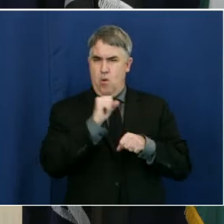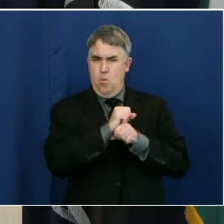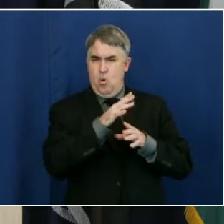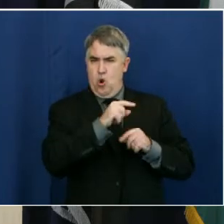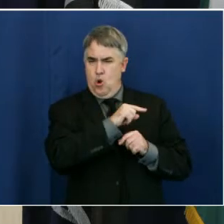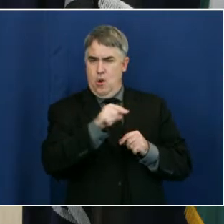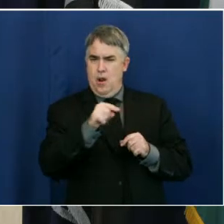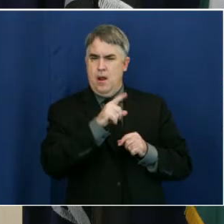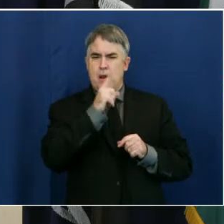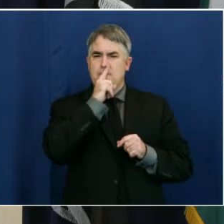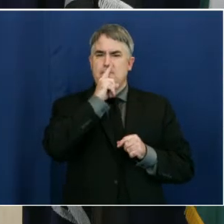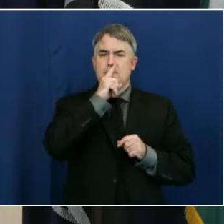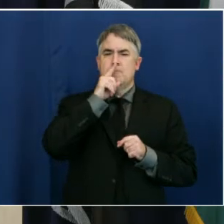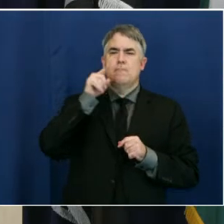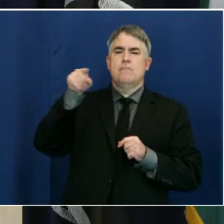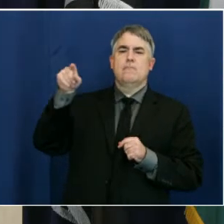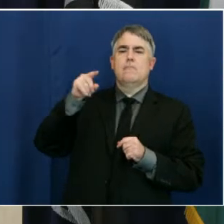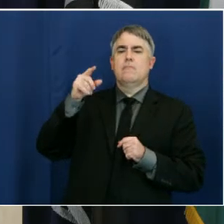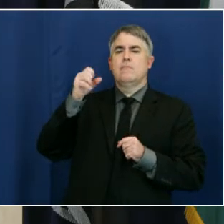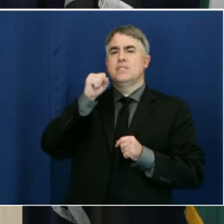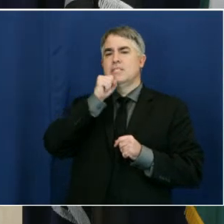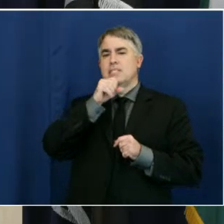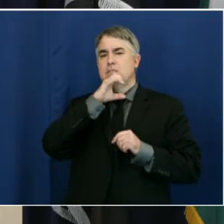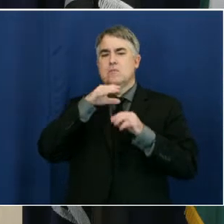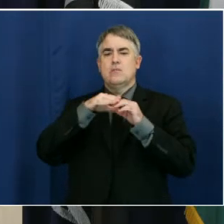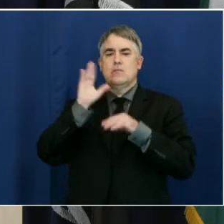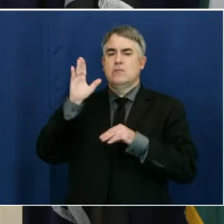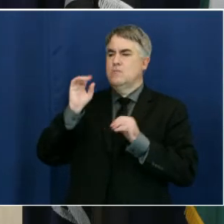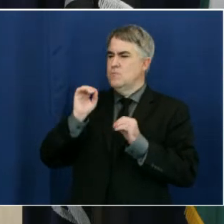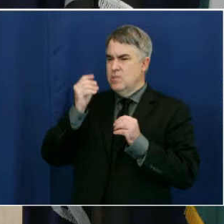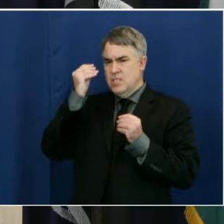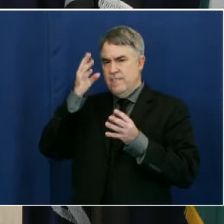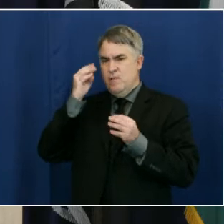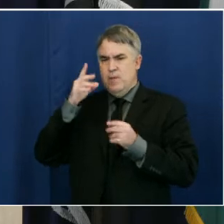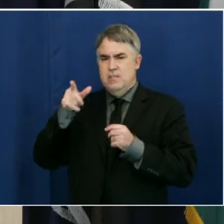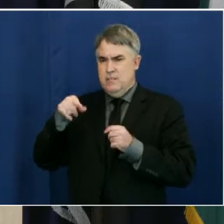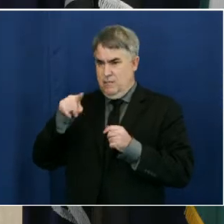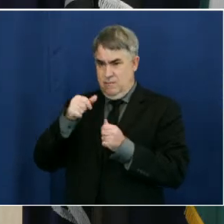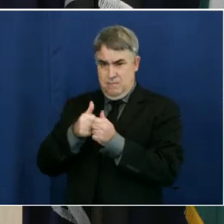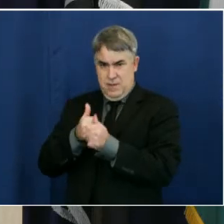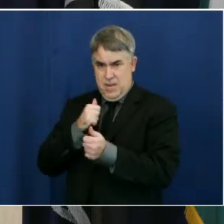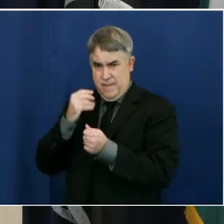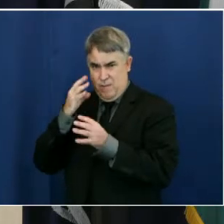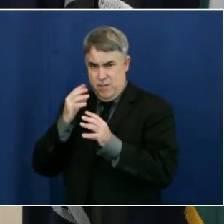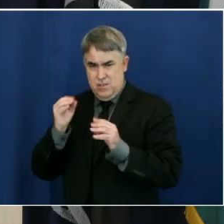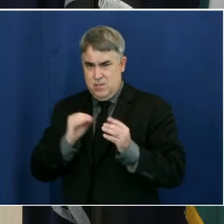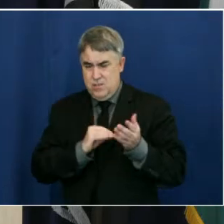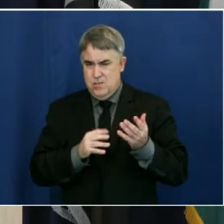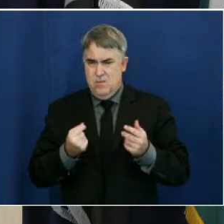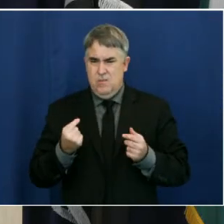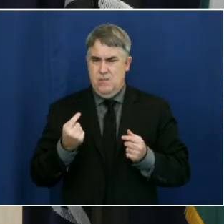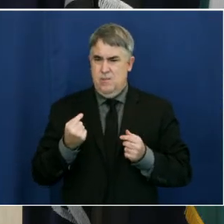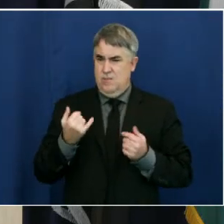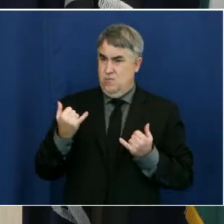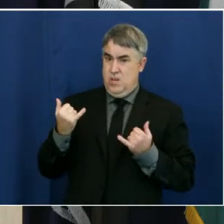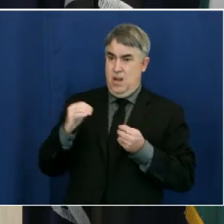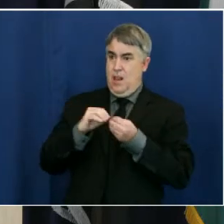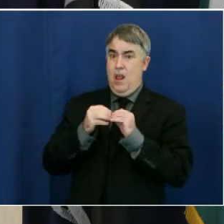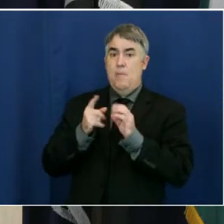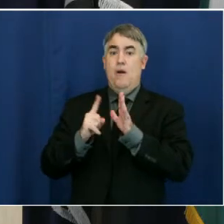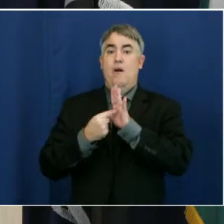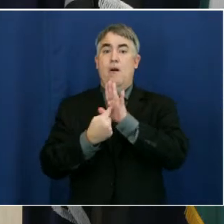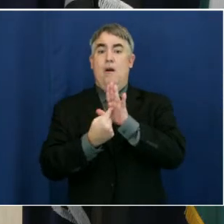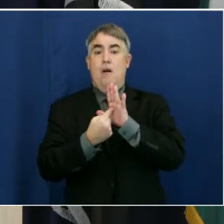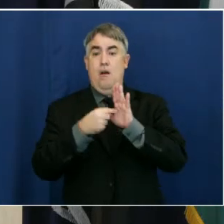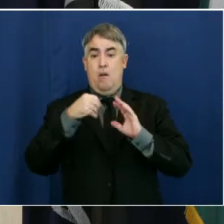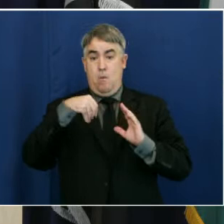at large? Because it looks like there's a lot of people from the north and central communities and white residents that are disproportionately getting the vaccine versus when the